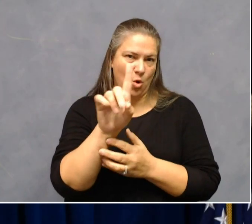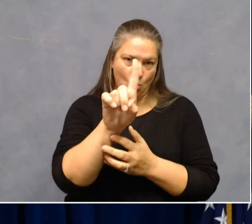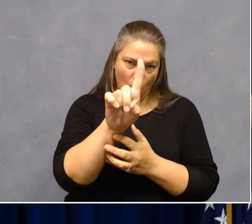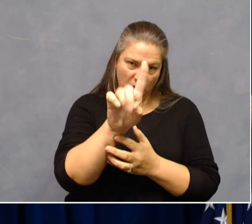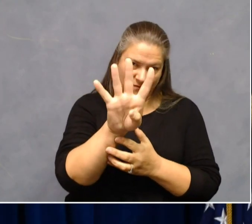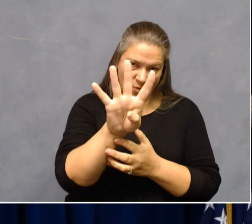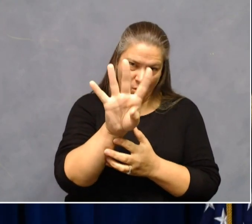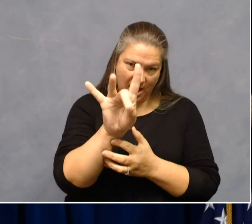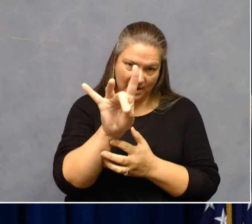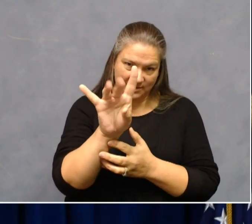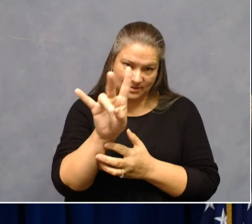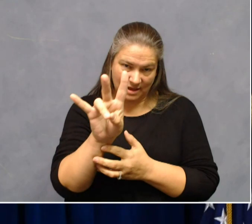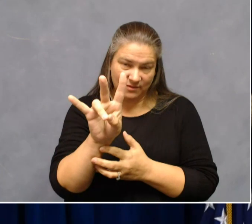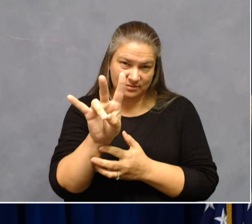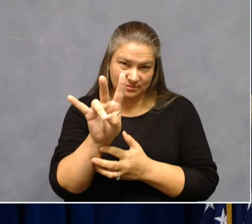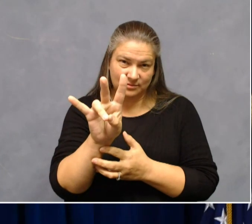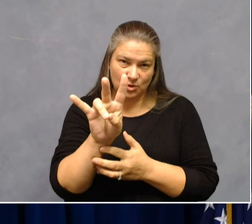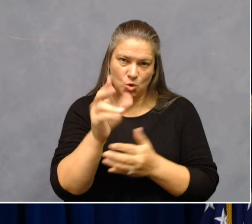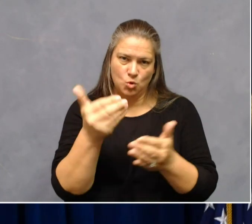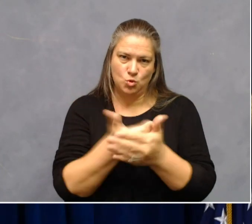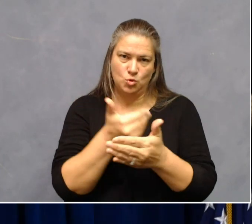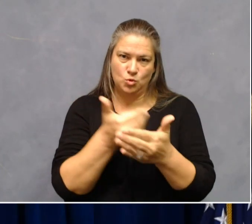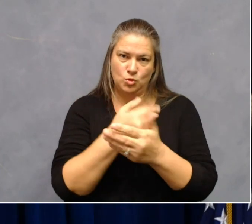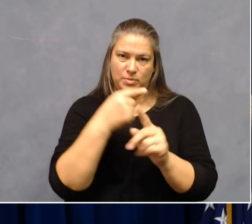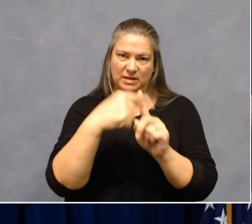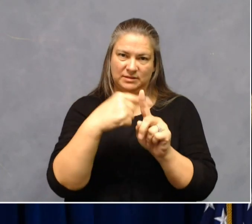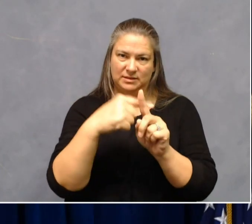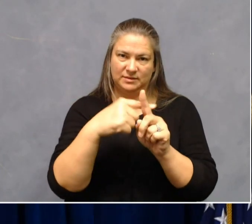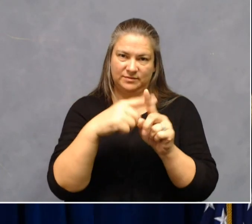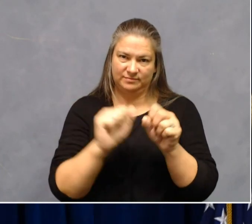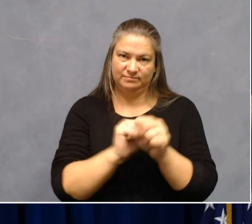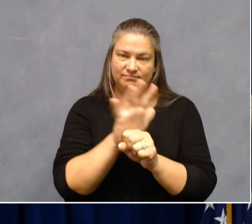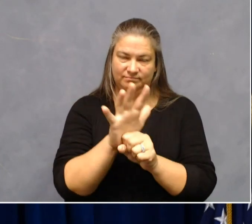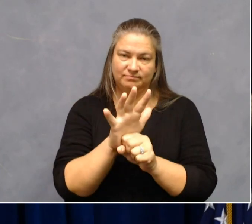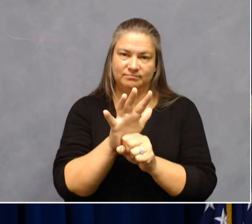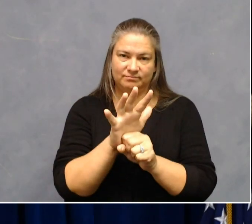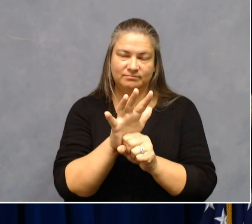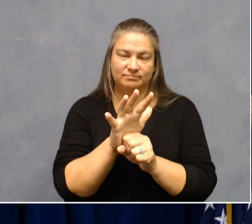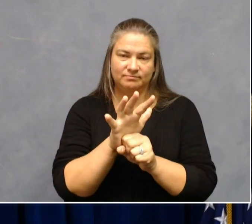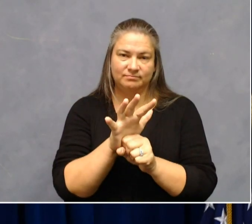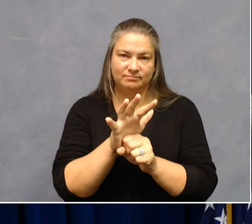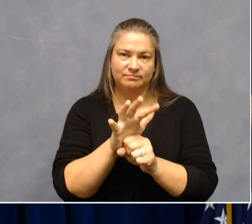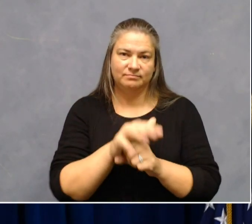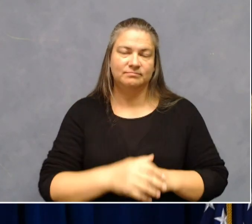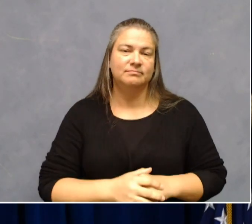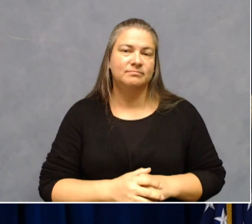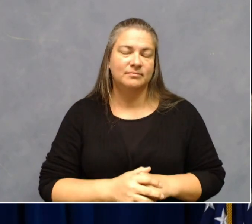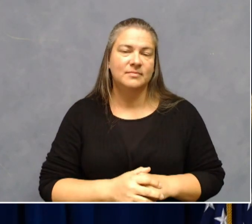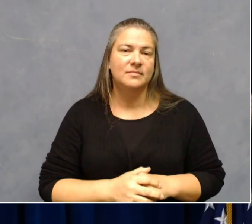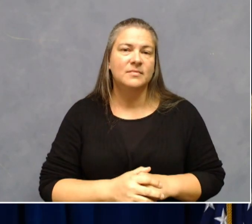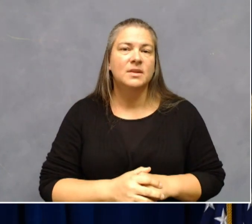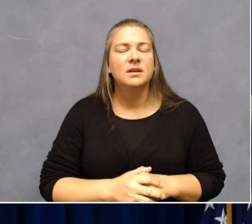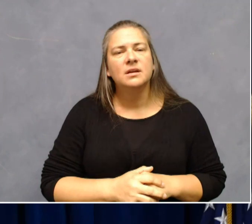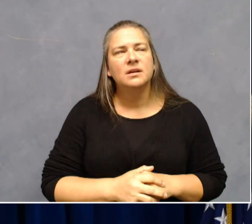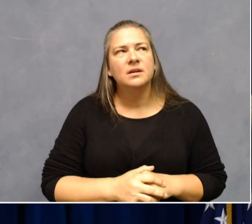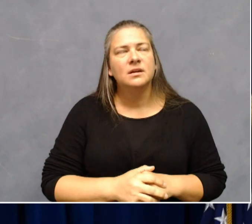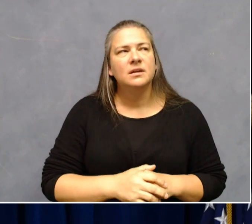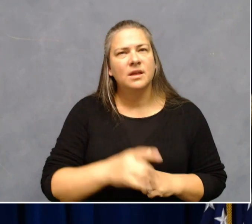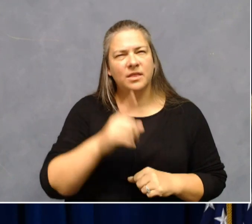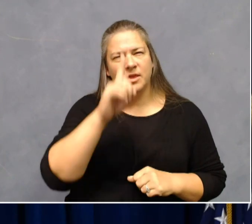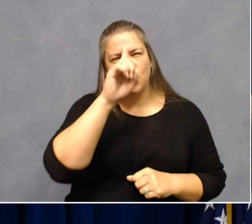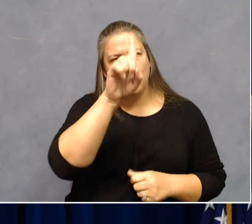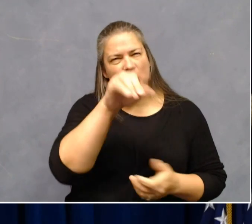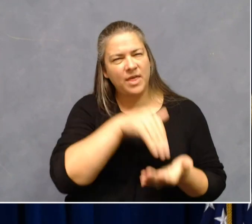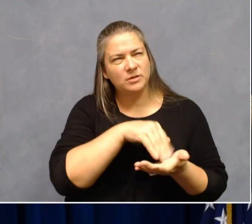1,487 new cases of COVID-19. Now, when you think about